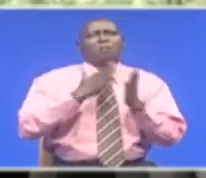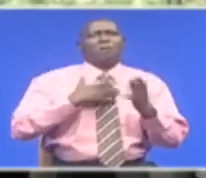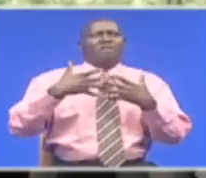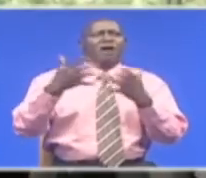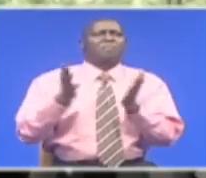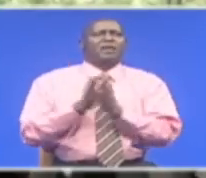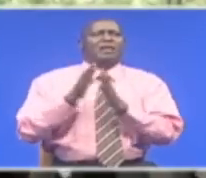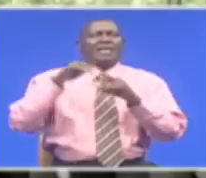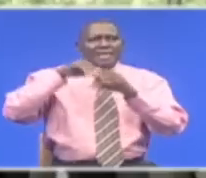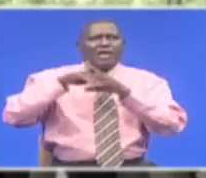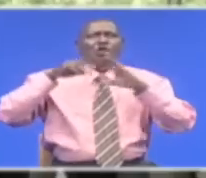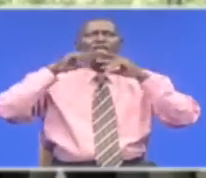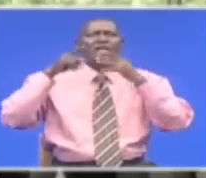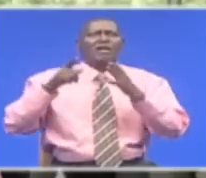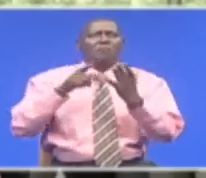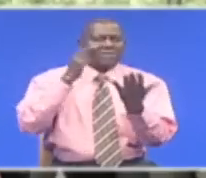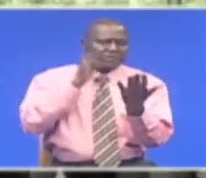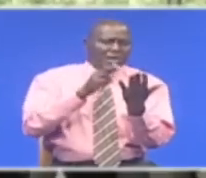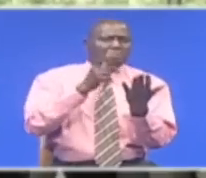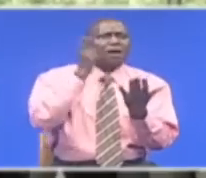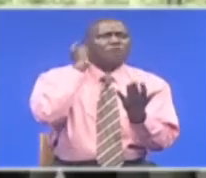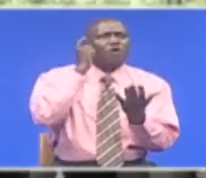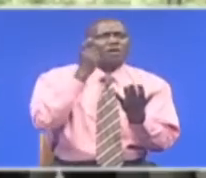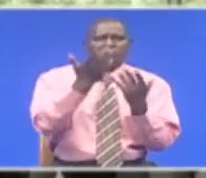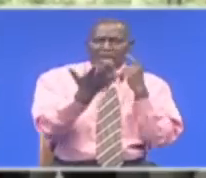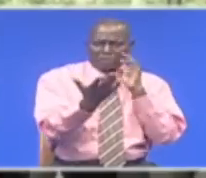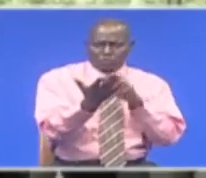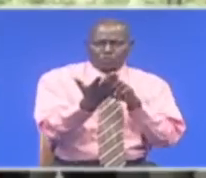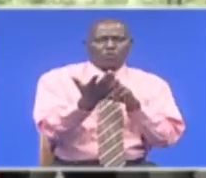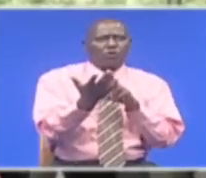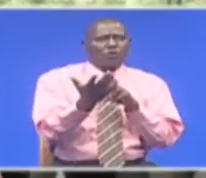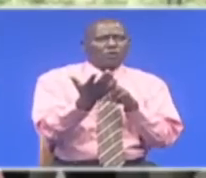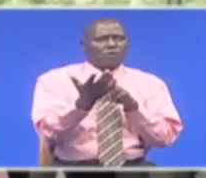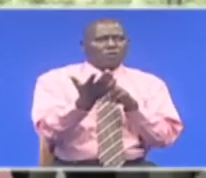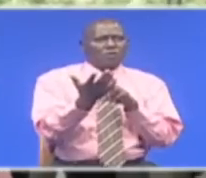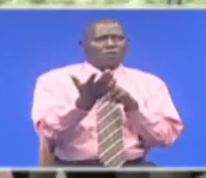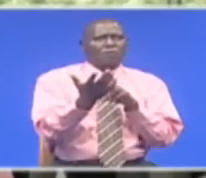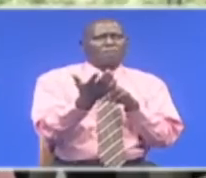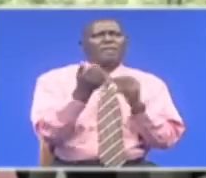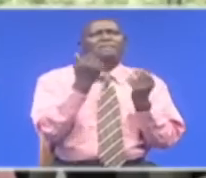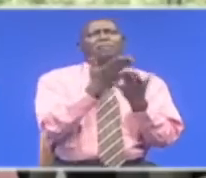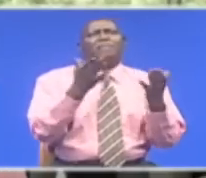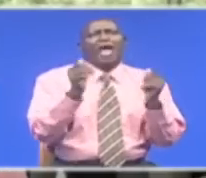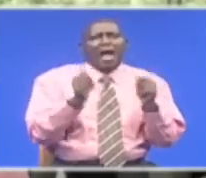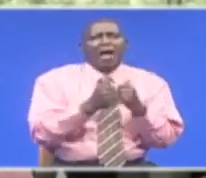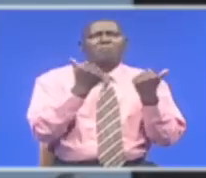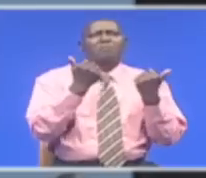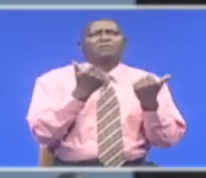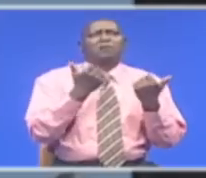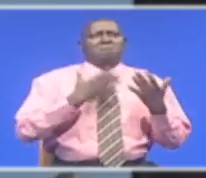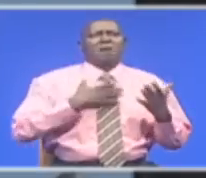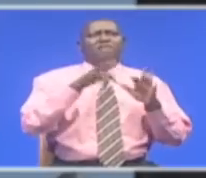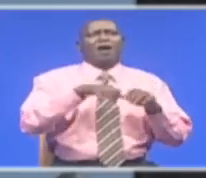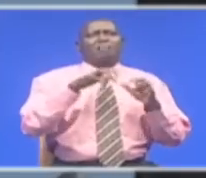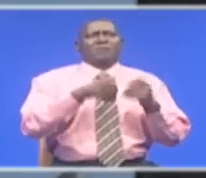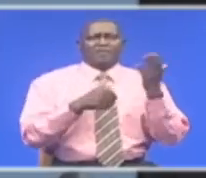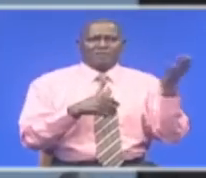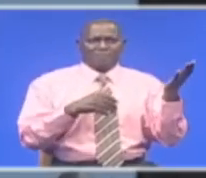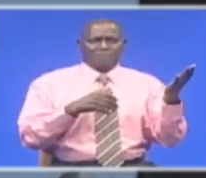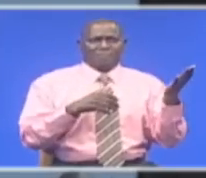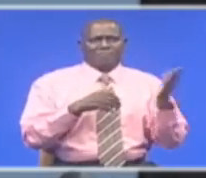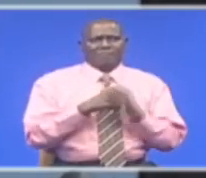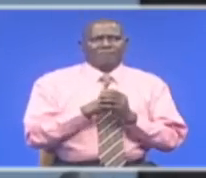hotel, I looked at my telephone and I saw that something was happening on my farm. And just like the